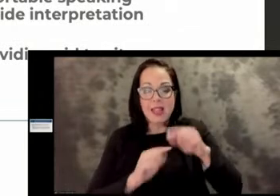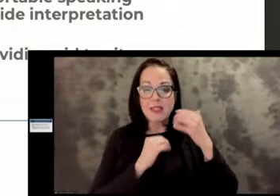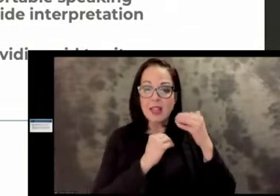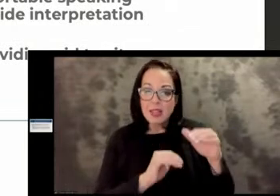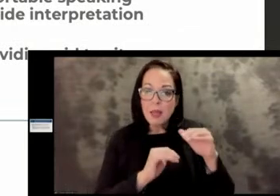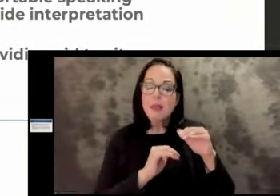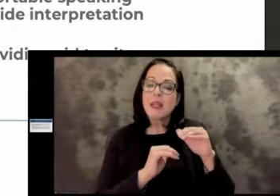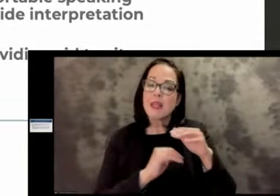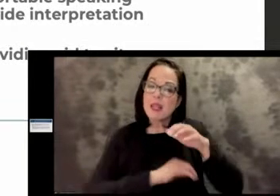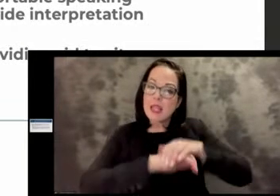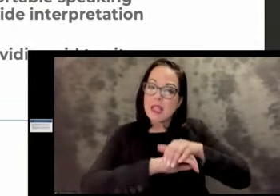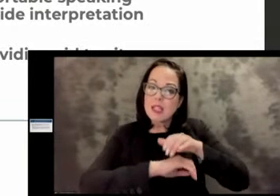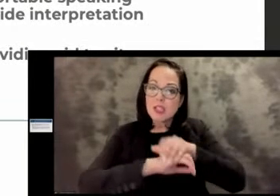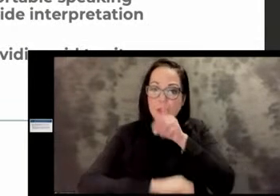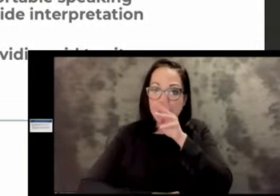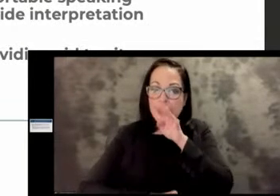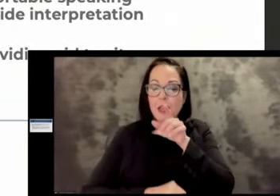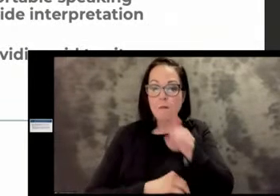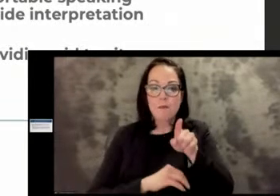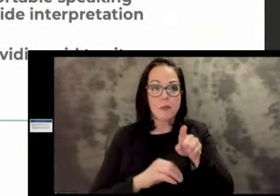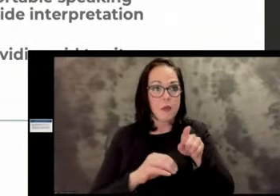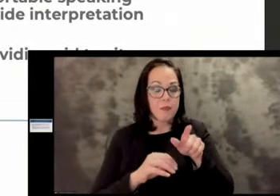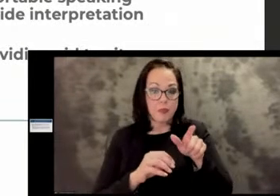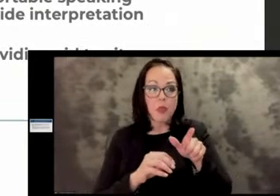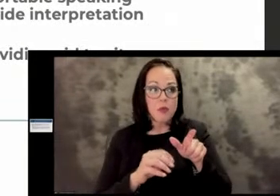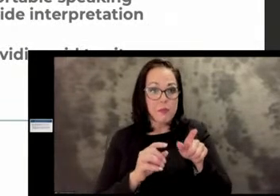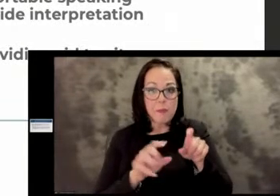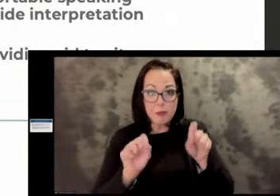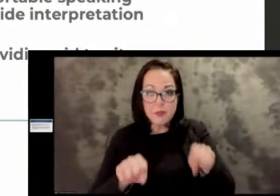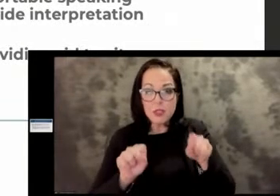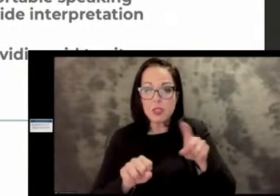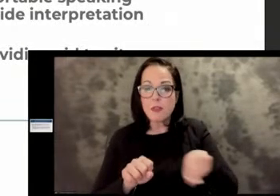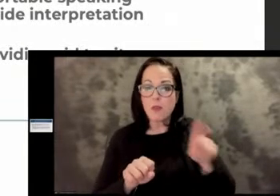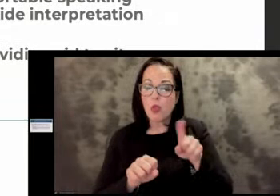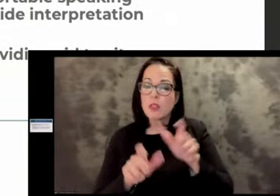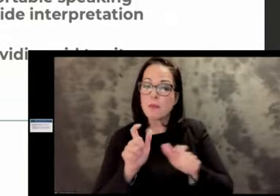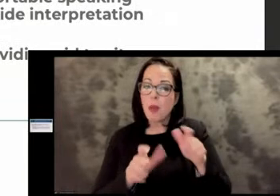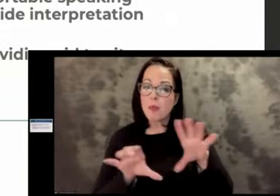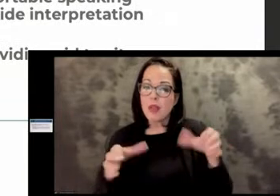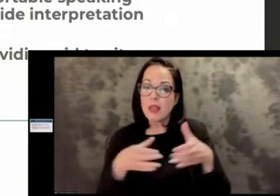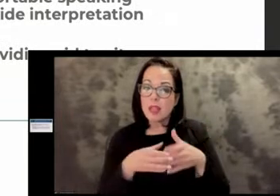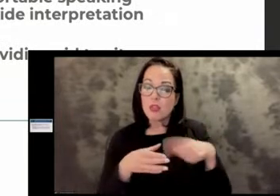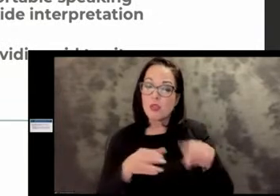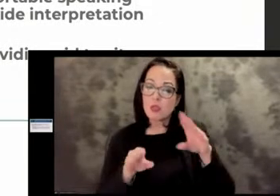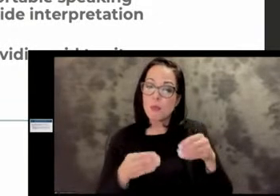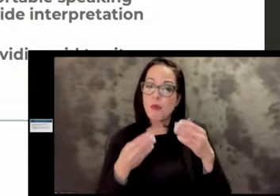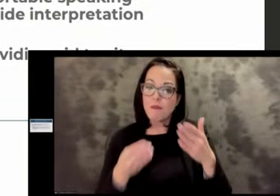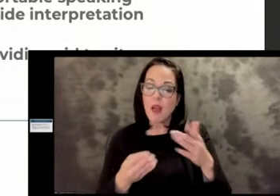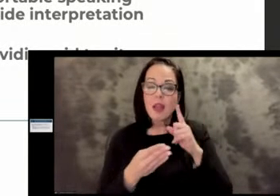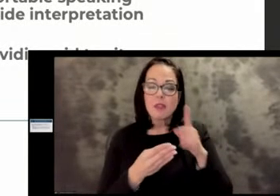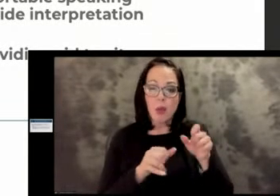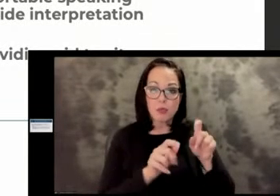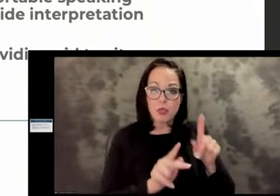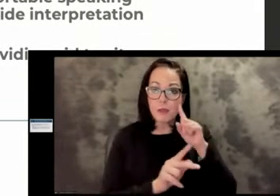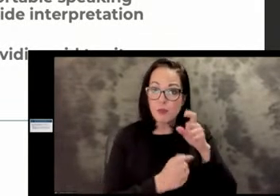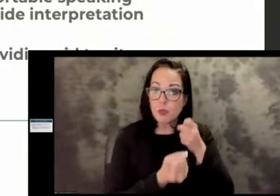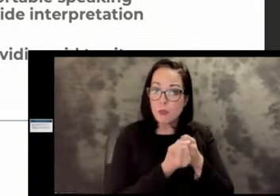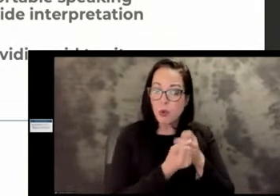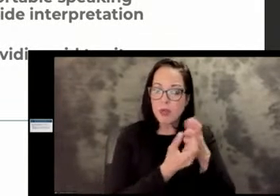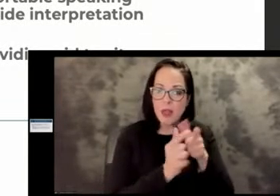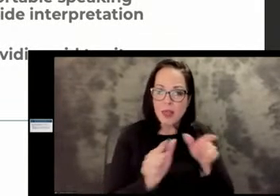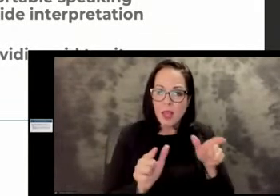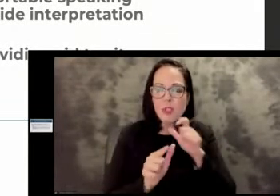proficient populations, and that also provide opportunities for support in language that isn't reliant